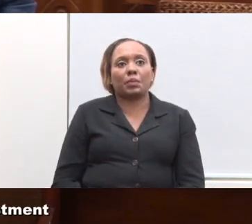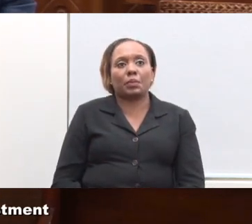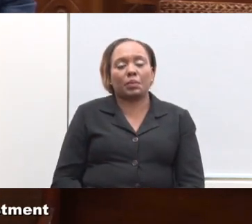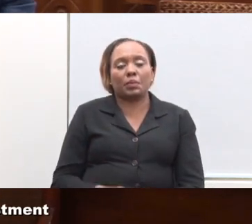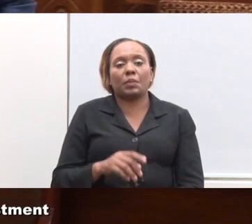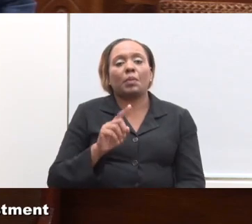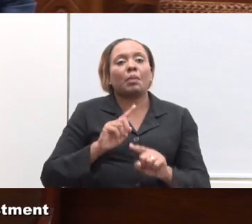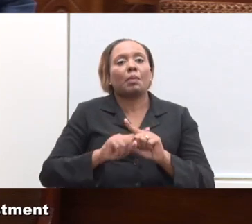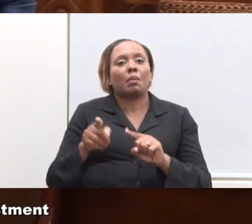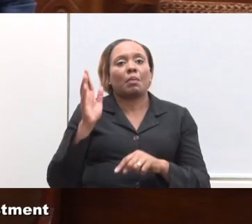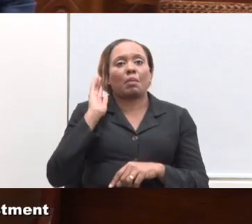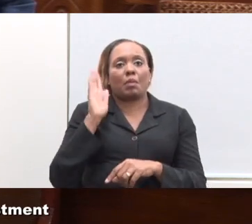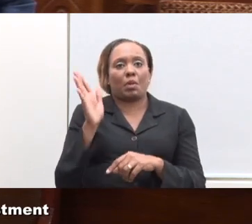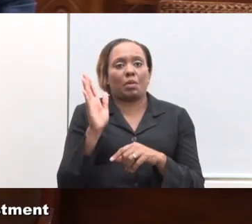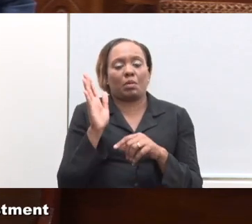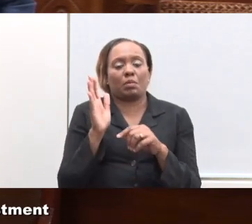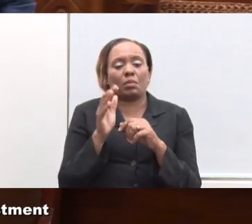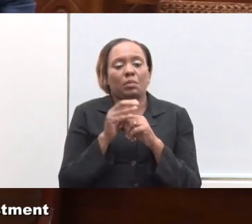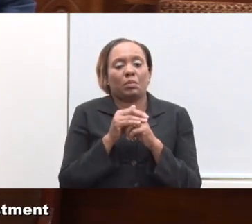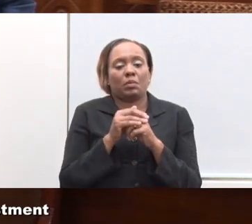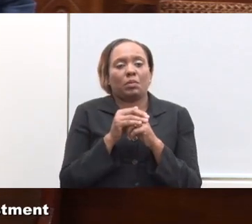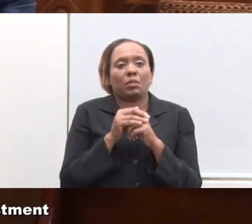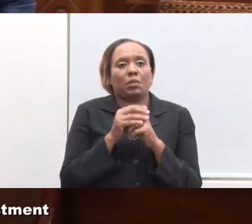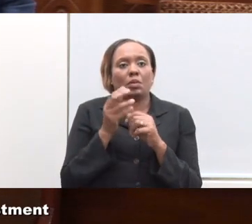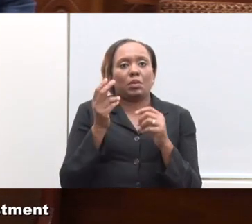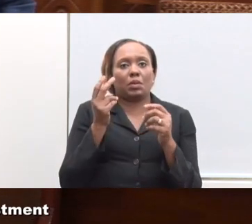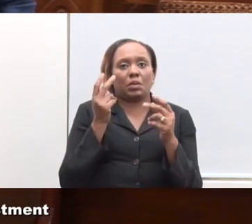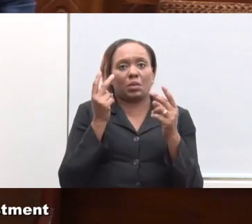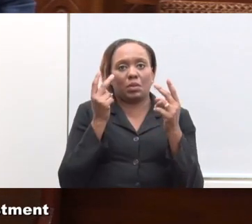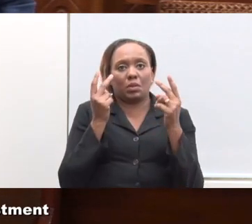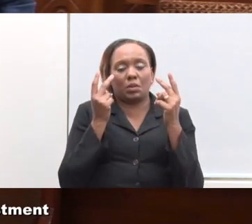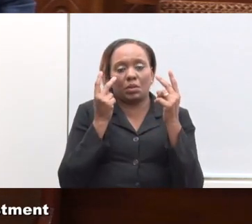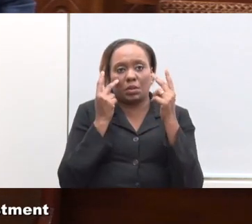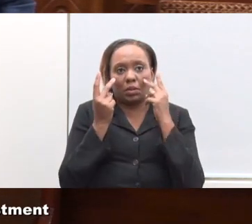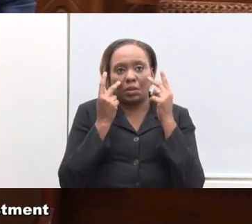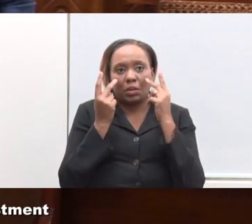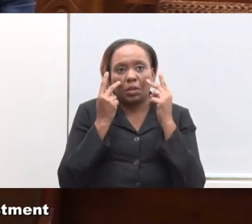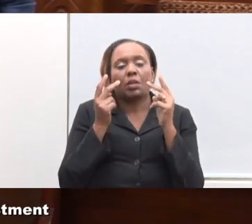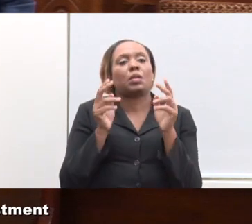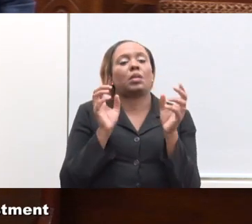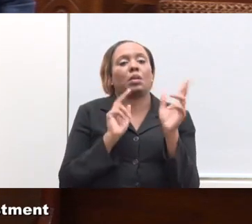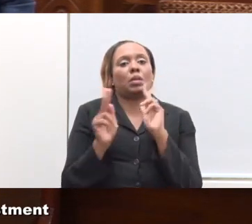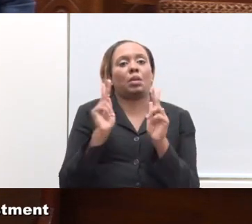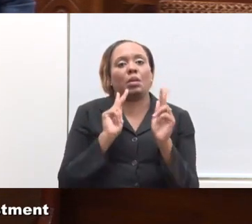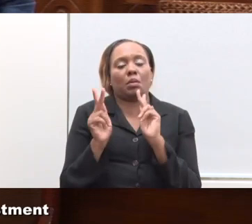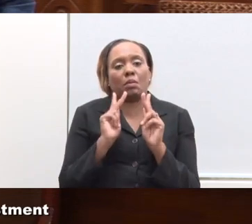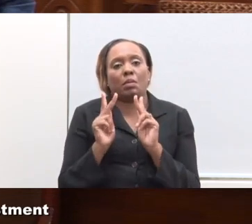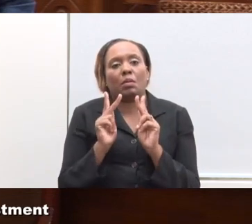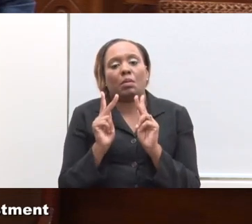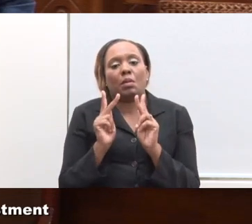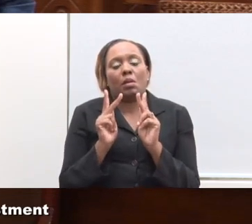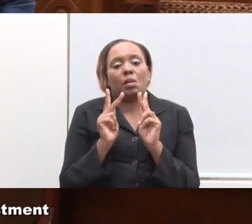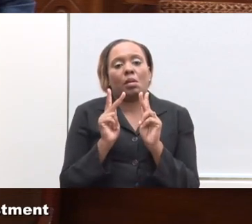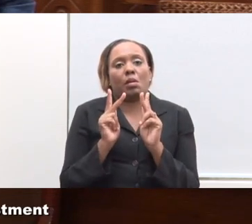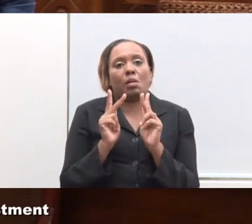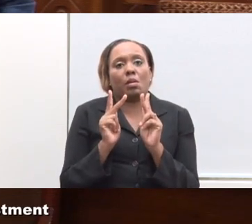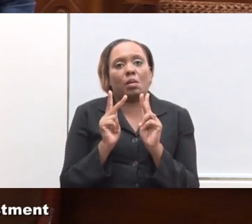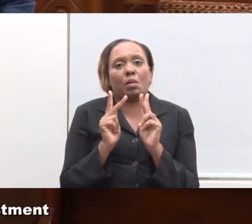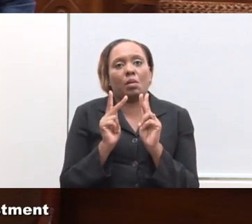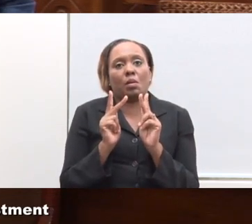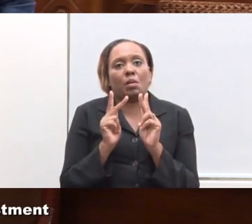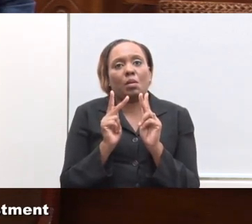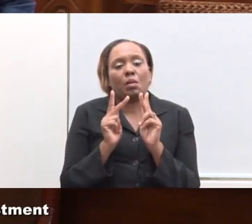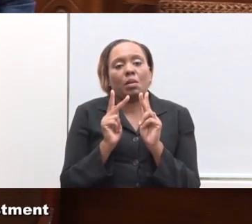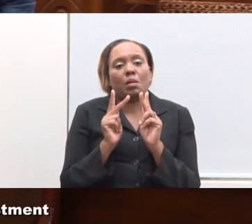on the numbers of increasing persons who are unbanked and the extent to which the fees remain a concern.